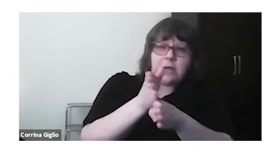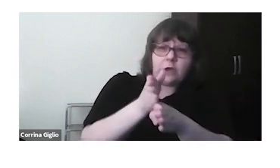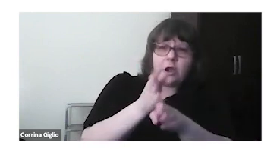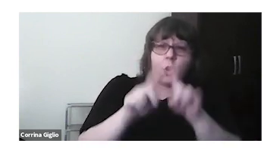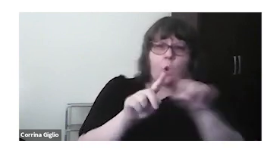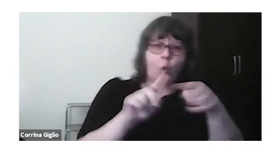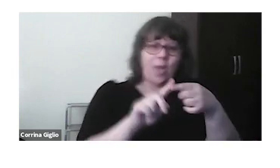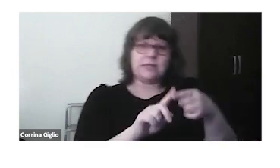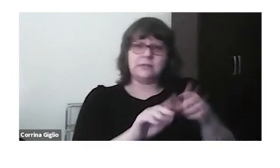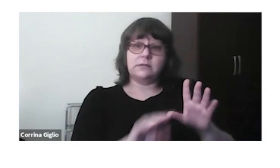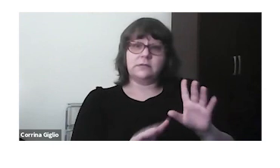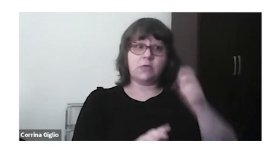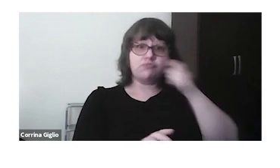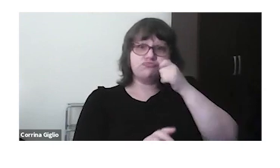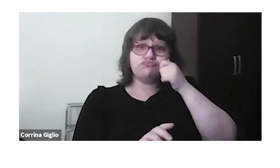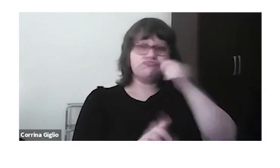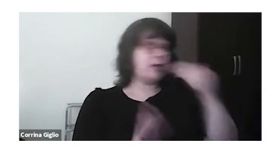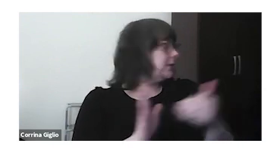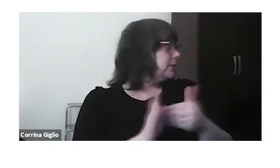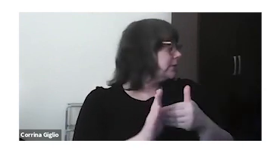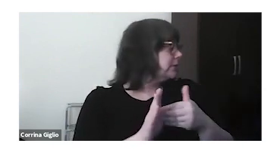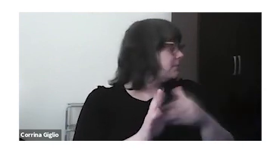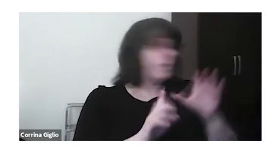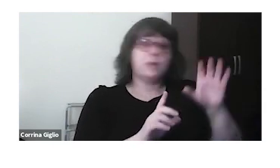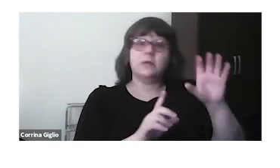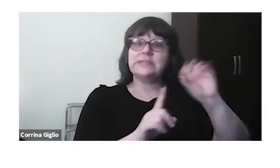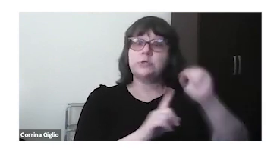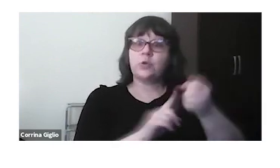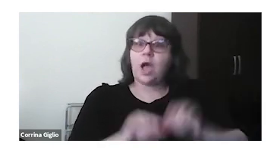is really obvious. So that's something to think about as well.